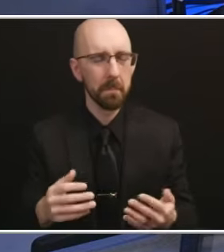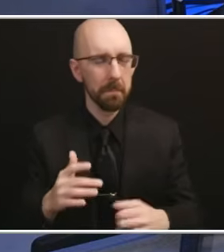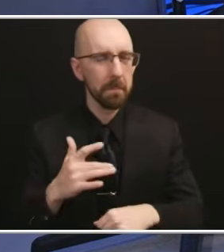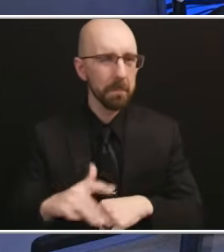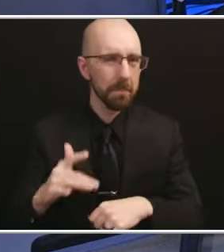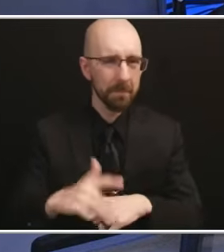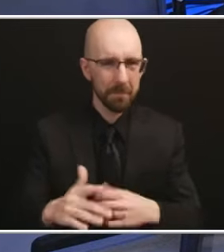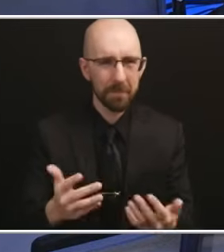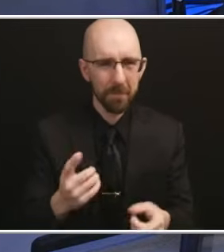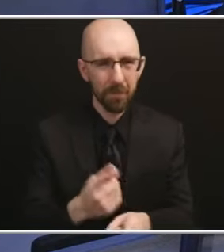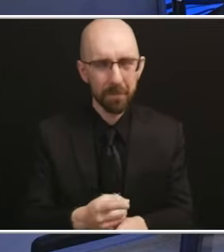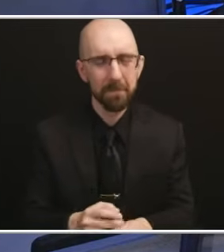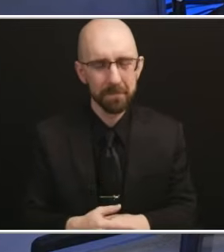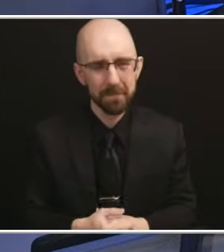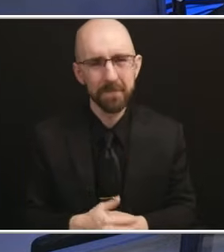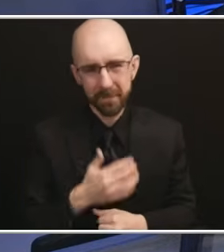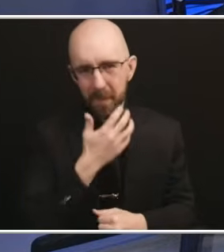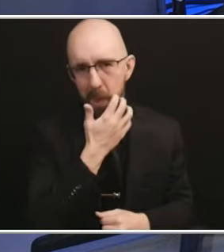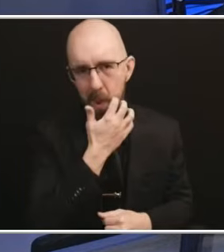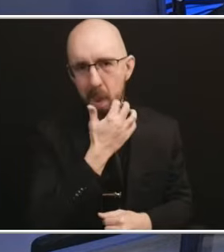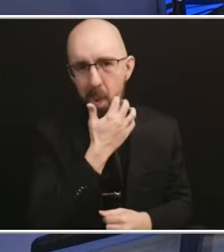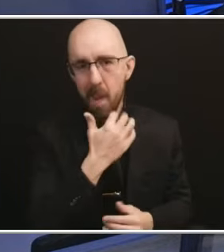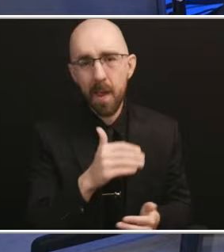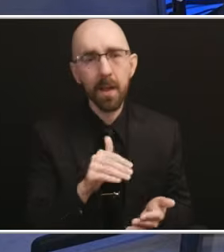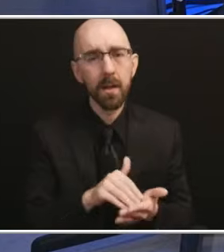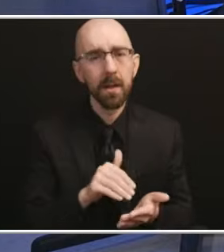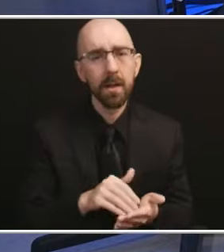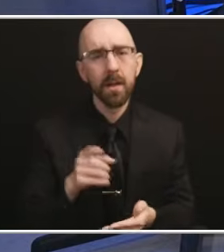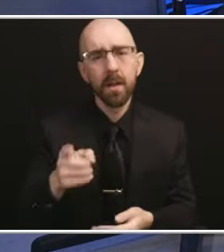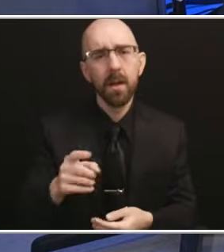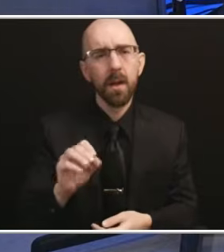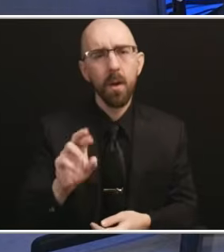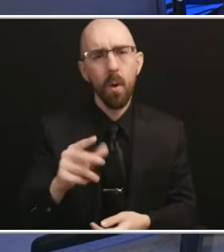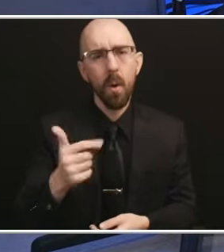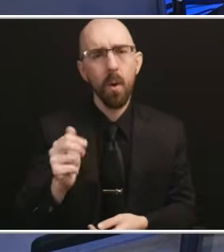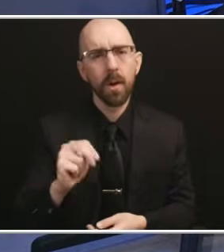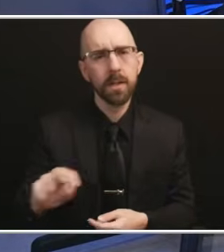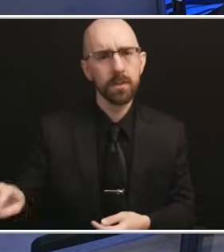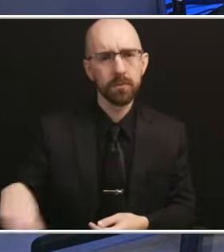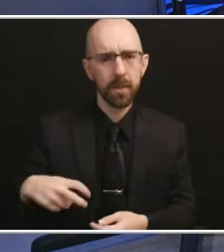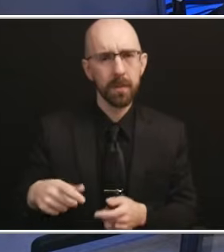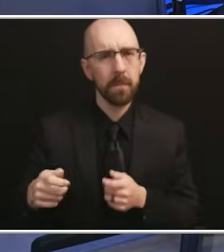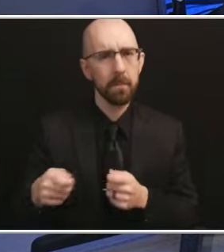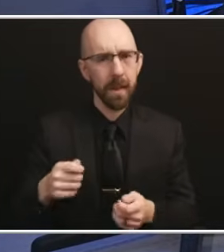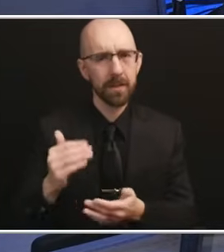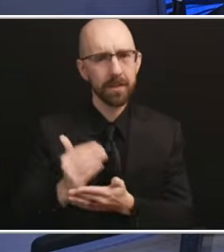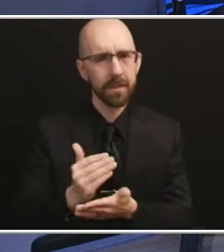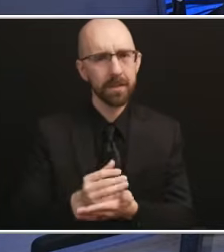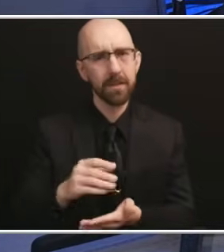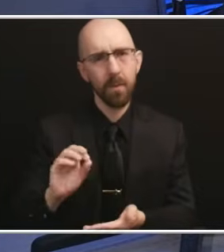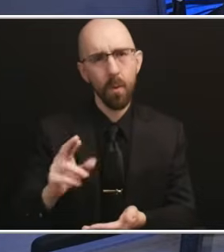Yeah. Dr. Taylor, organ transplant includes managing the risk of organ rejection. Is the risk different for living liver